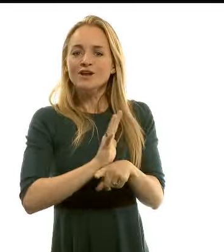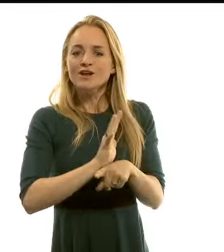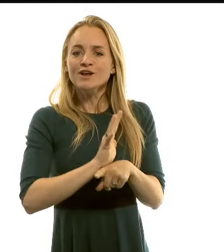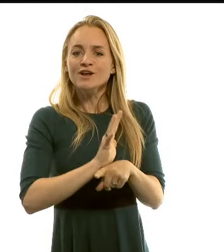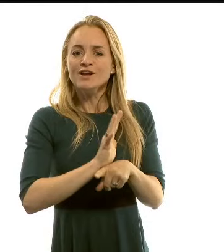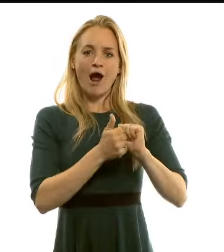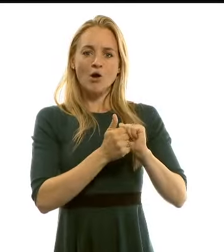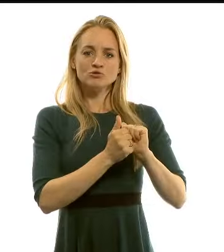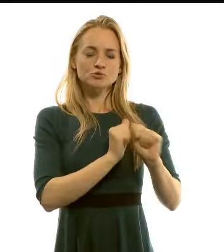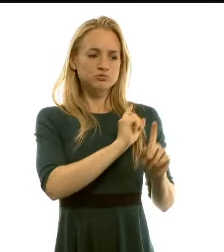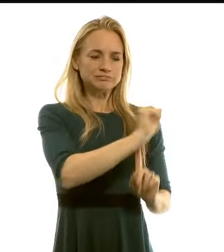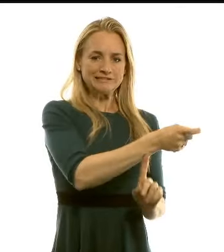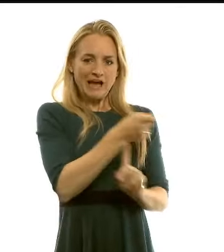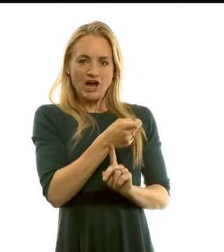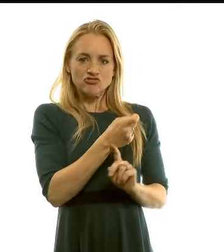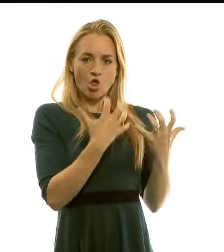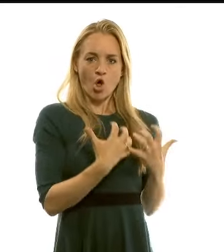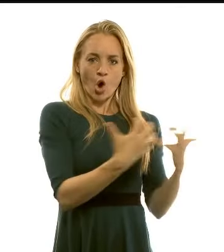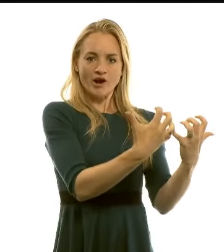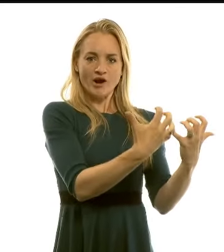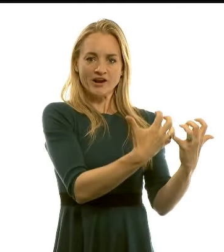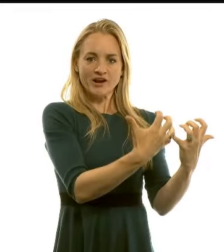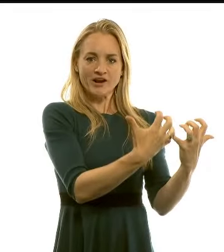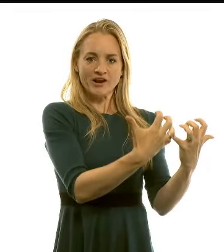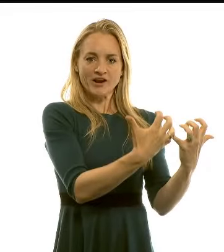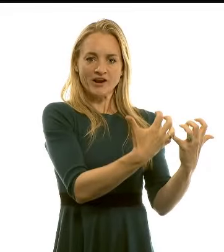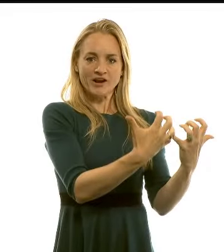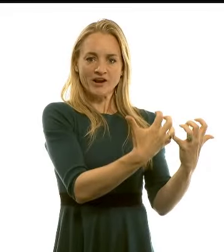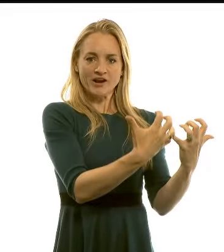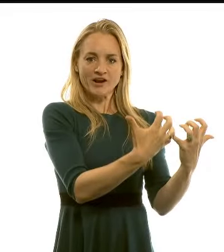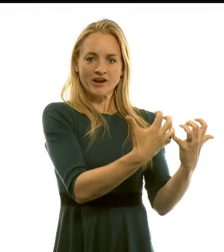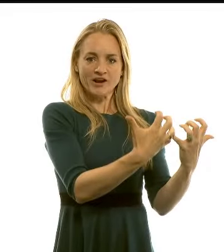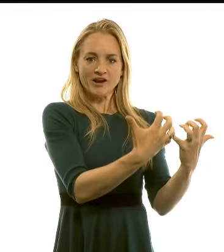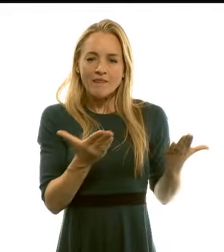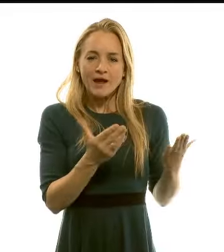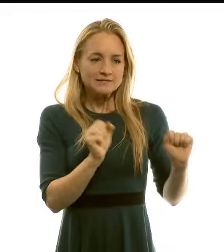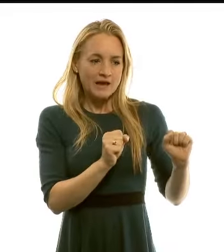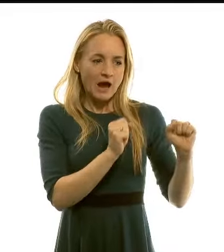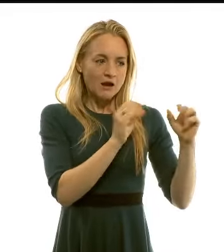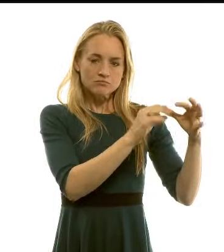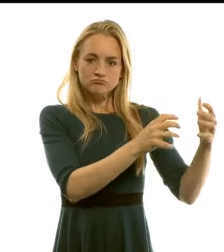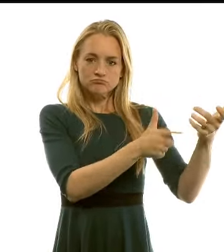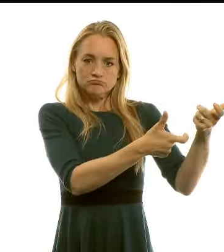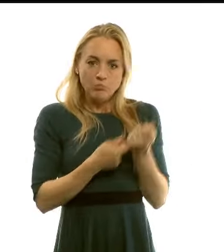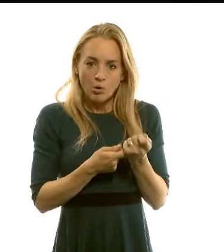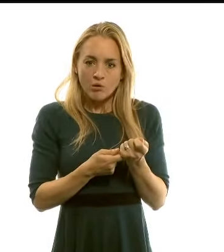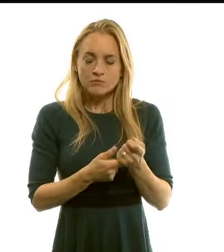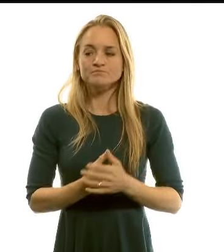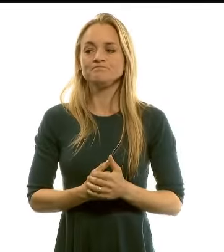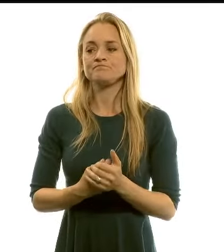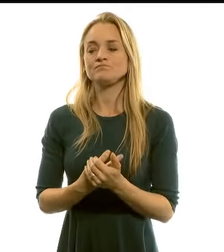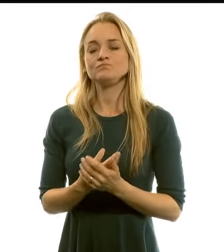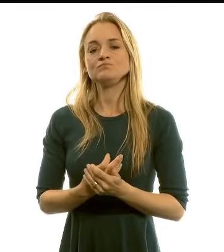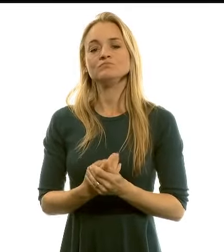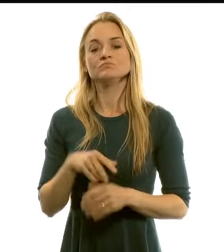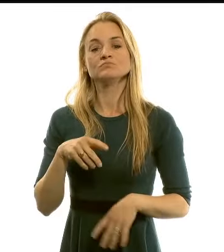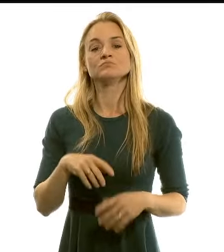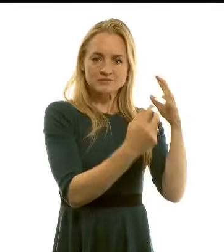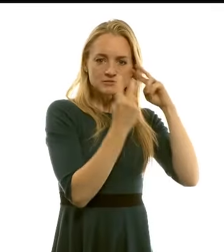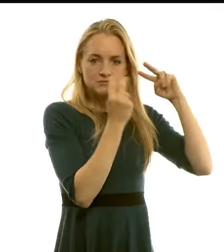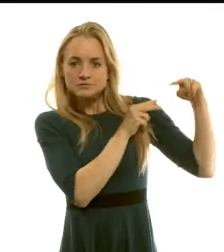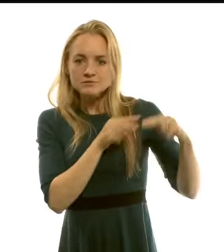Trial and error is really important, and it's one of the keys to our process here at Pixar. Your first instinct is often right for